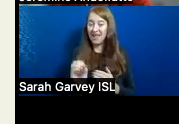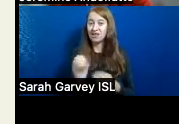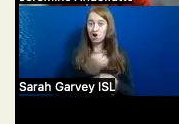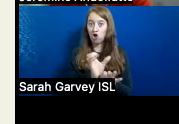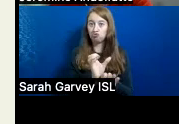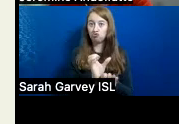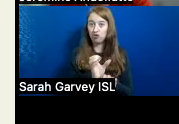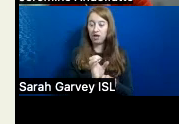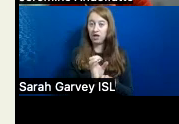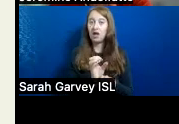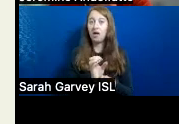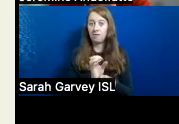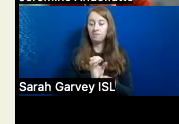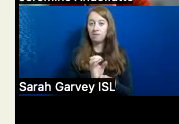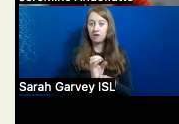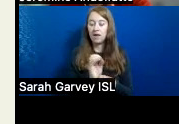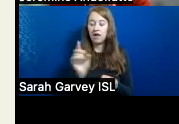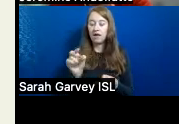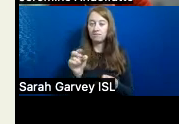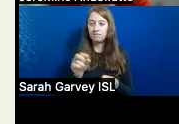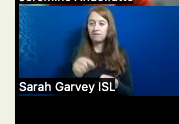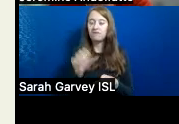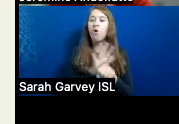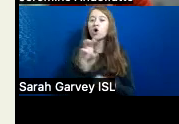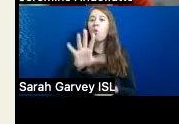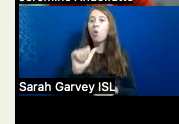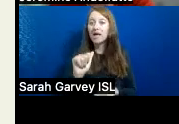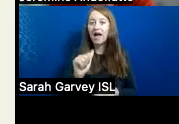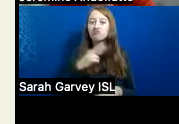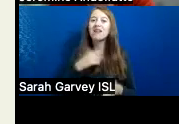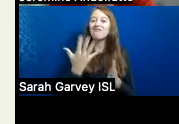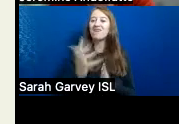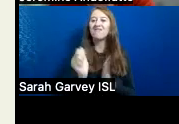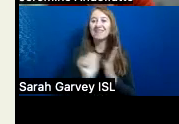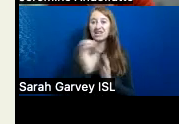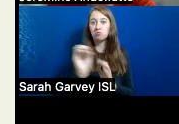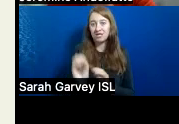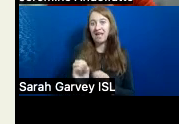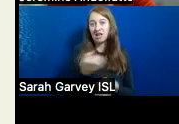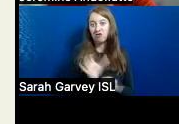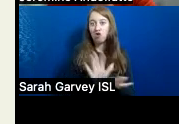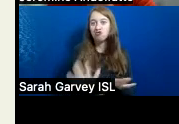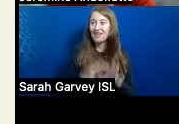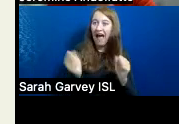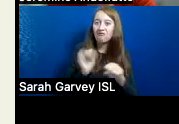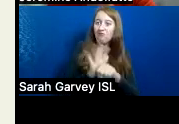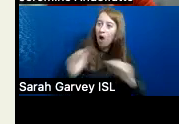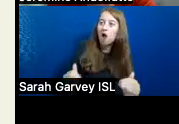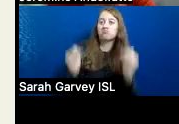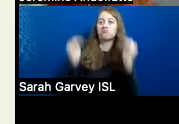44% to the EU elections. So that's